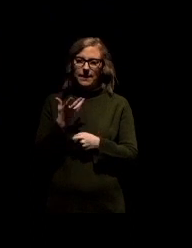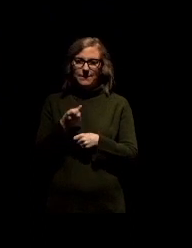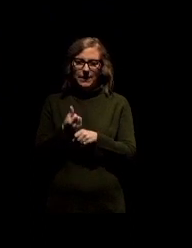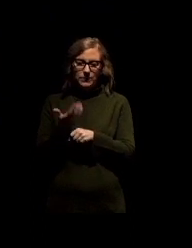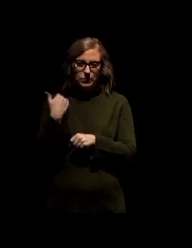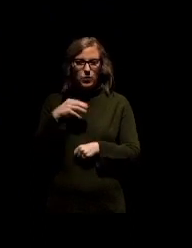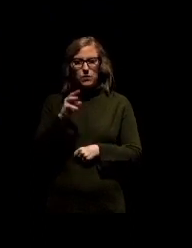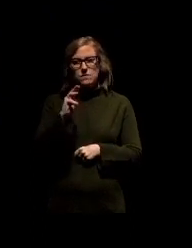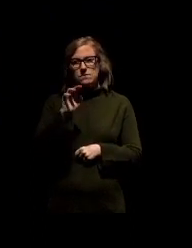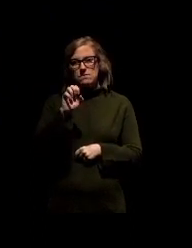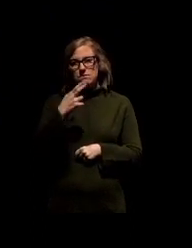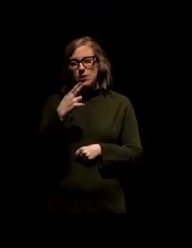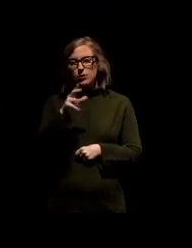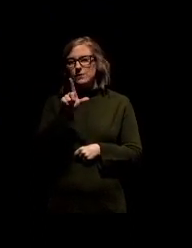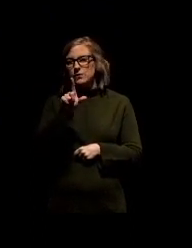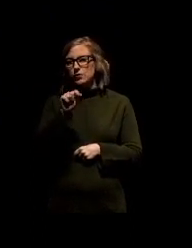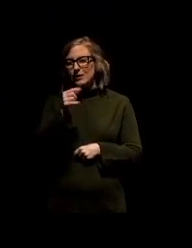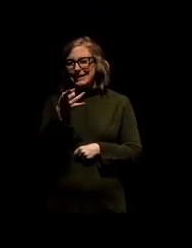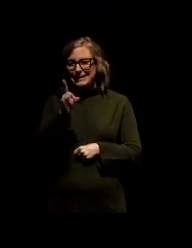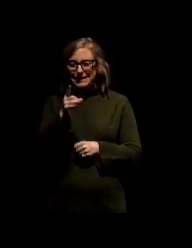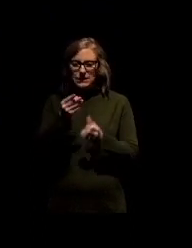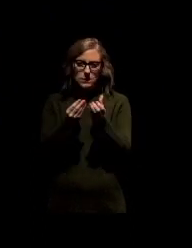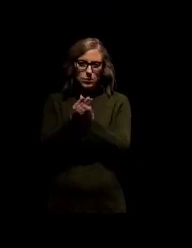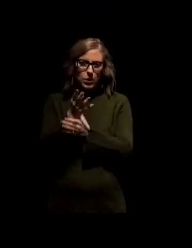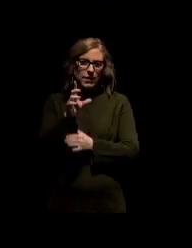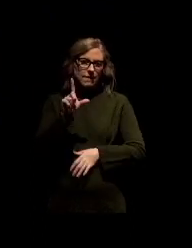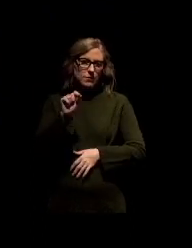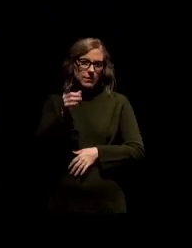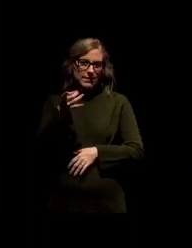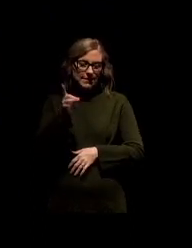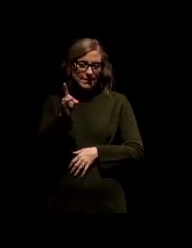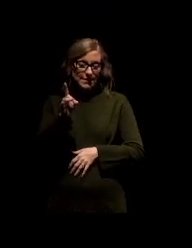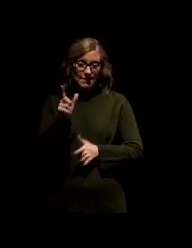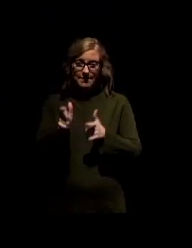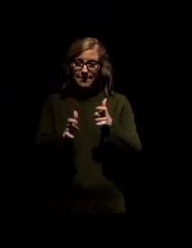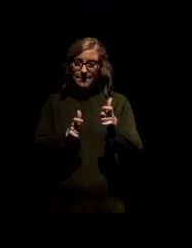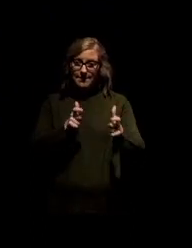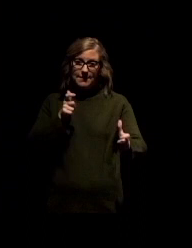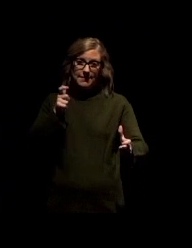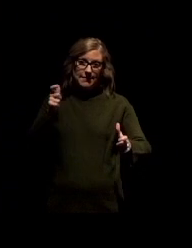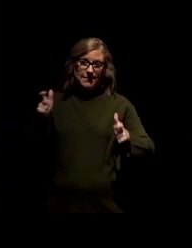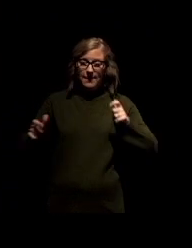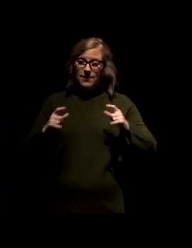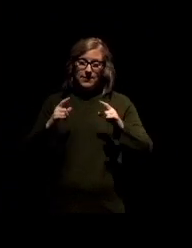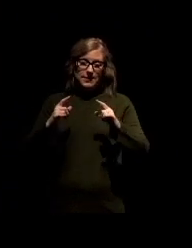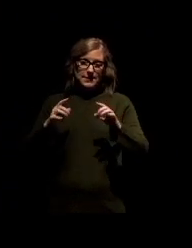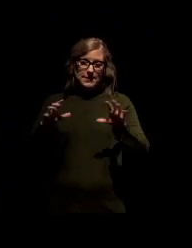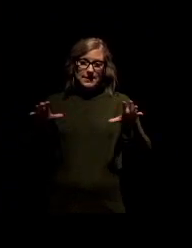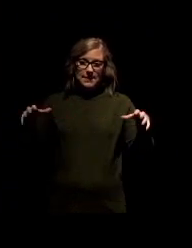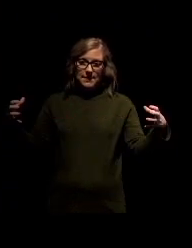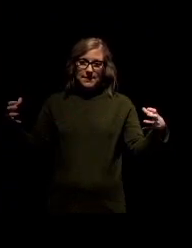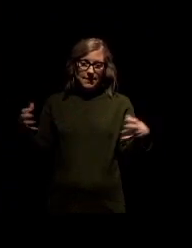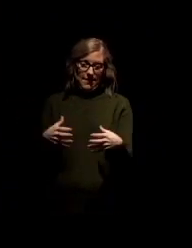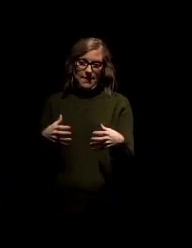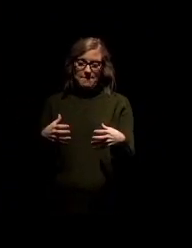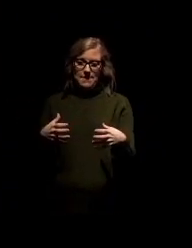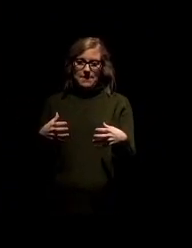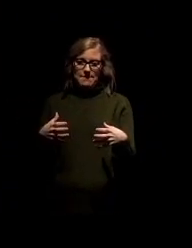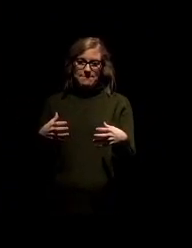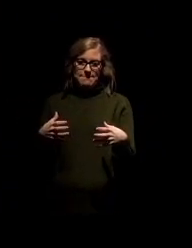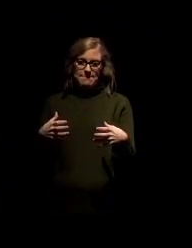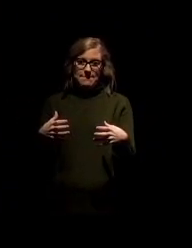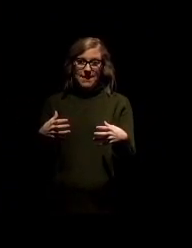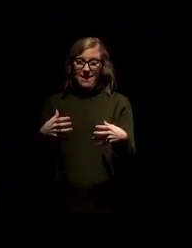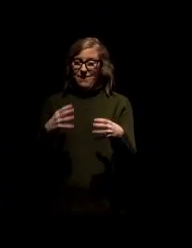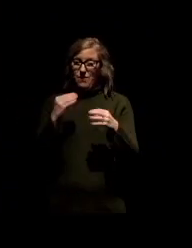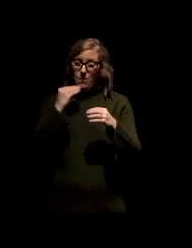of 2018, the spring of 2018, the largest encampment that Minnesota has ever seen, the houseless of houseless